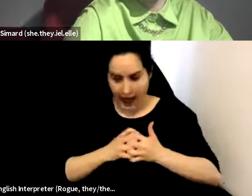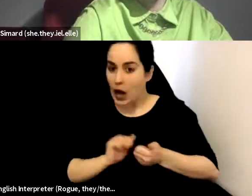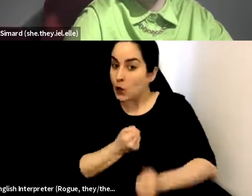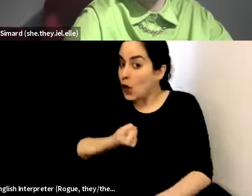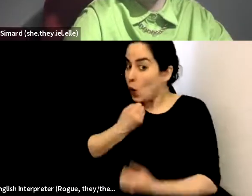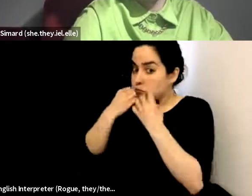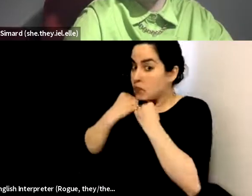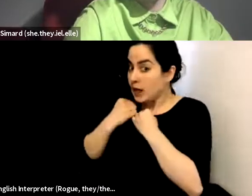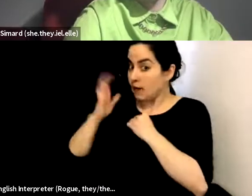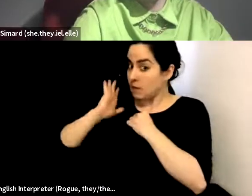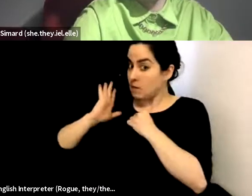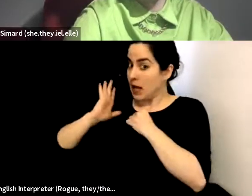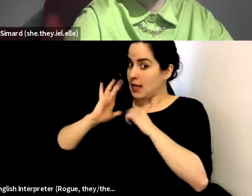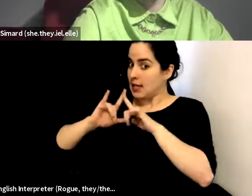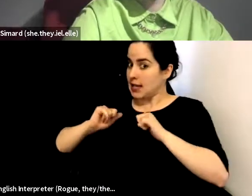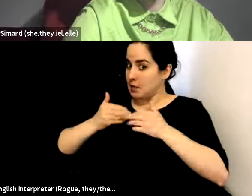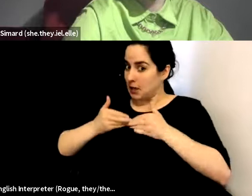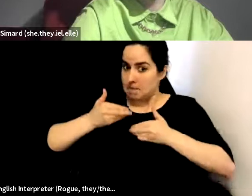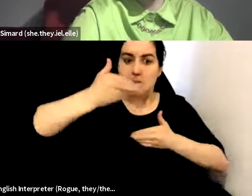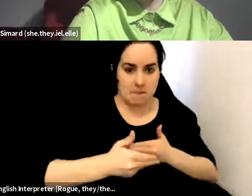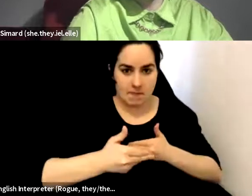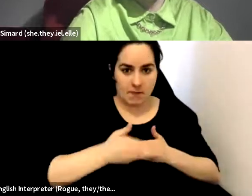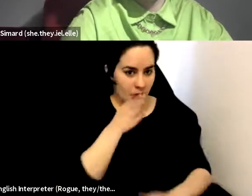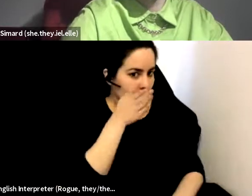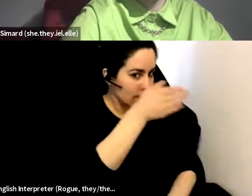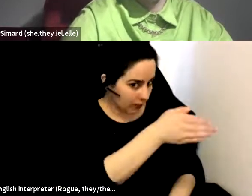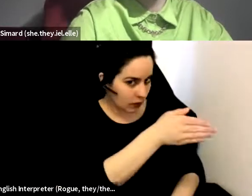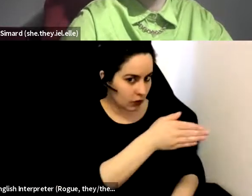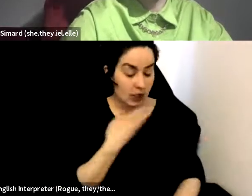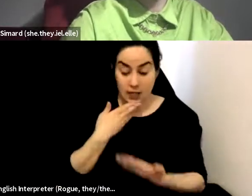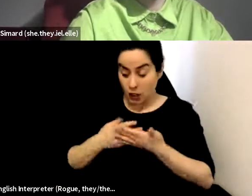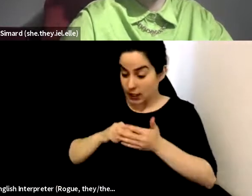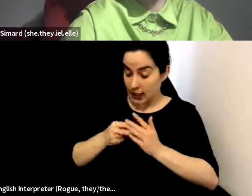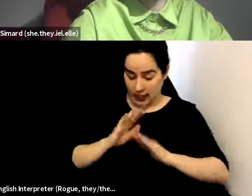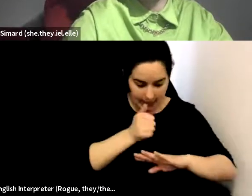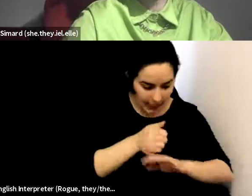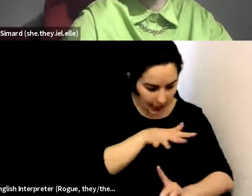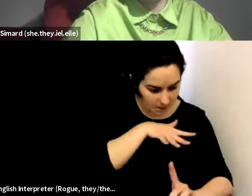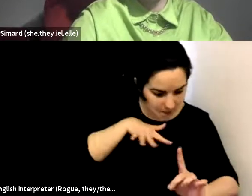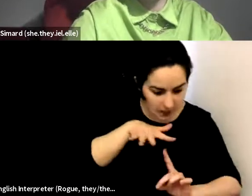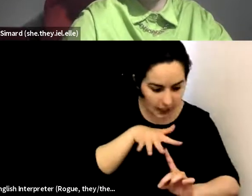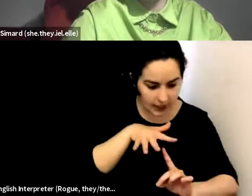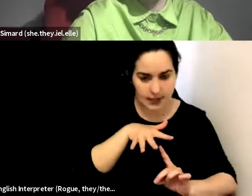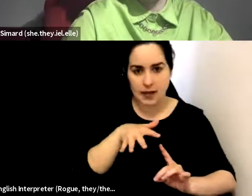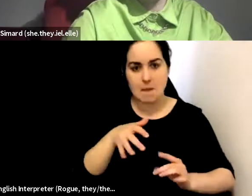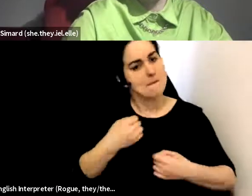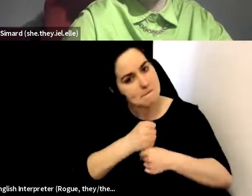And again, I think about, like, this good intention of cultivating space and creating opportunities, like, for